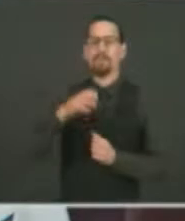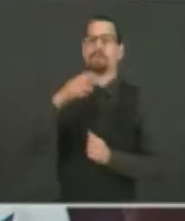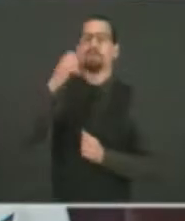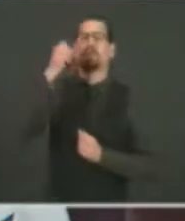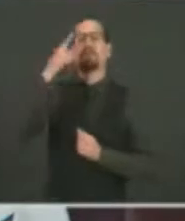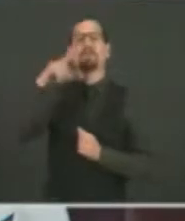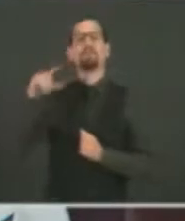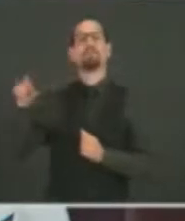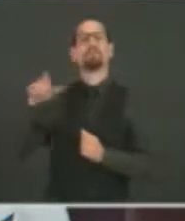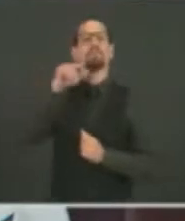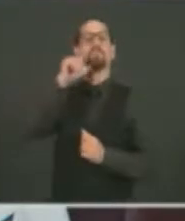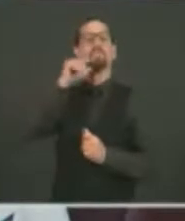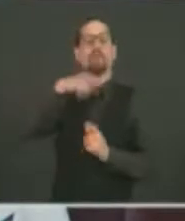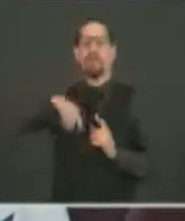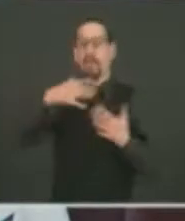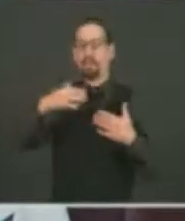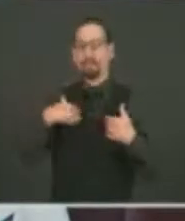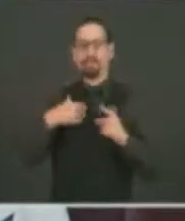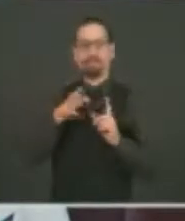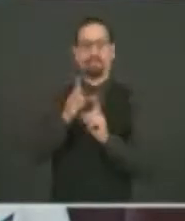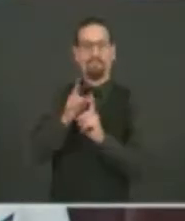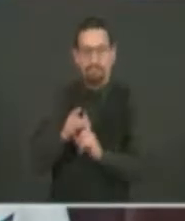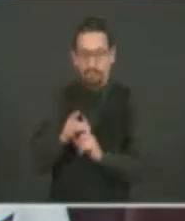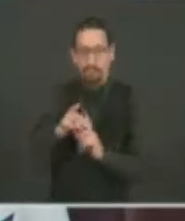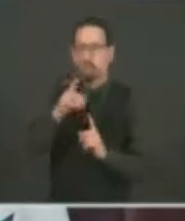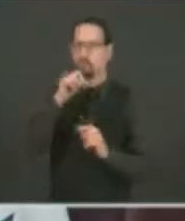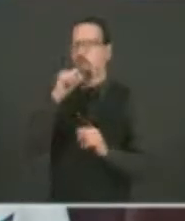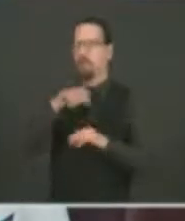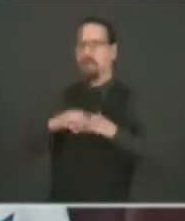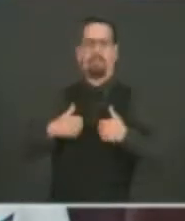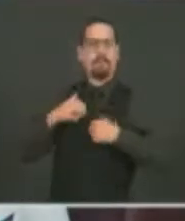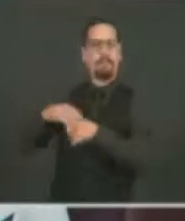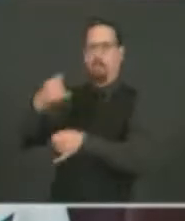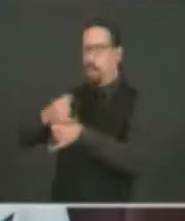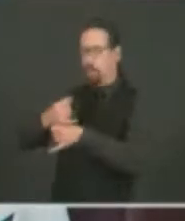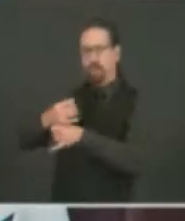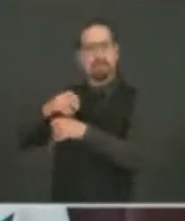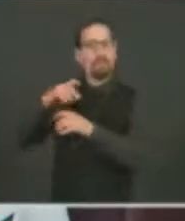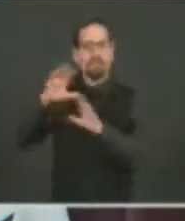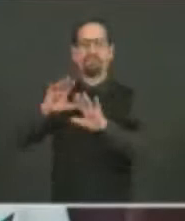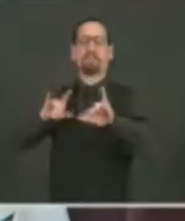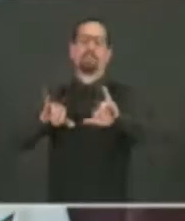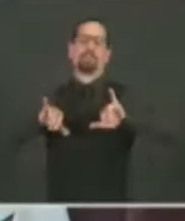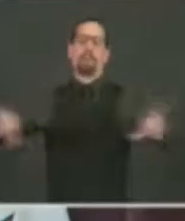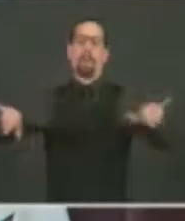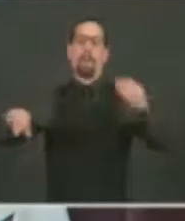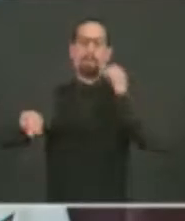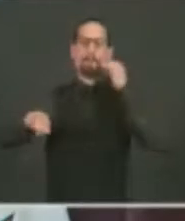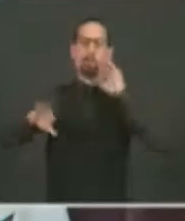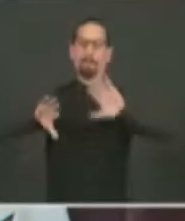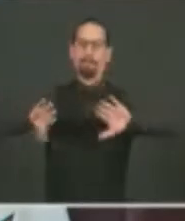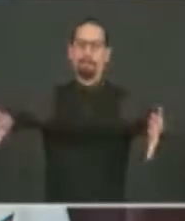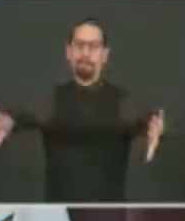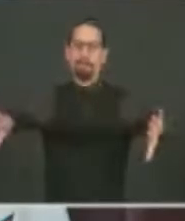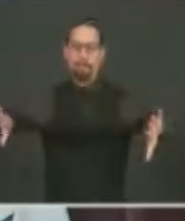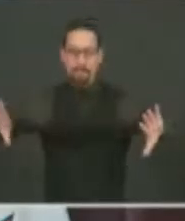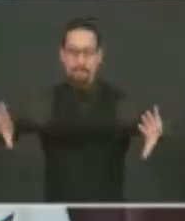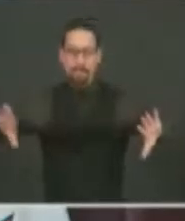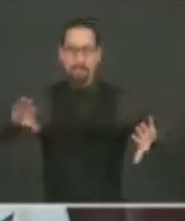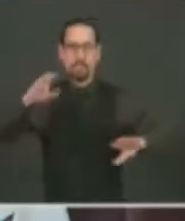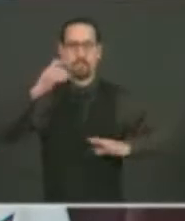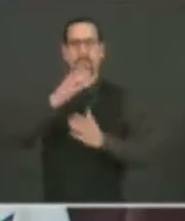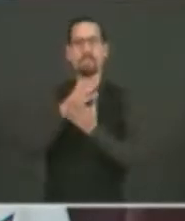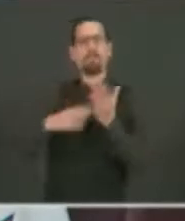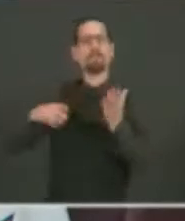Roughly 120 students have been set up in alternative housing locally to isolate and quarantine safely, and